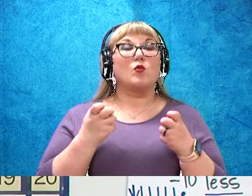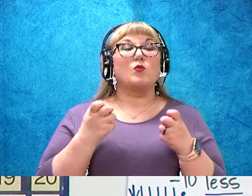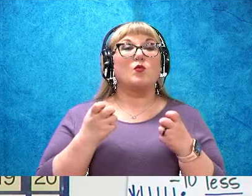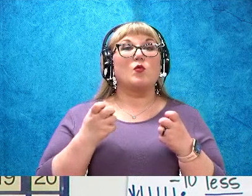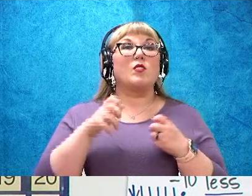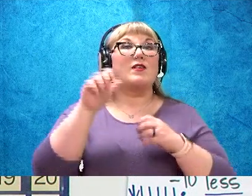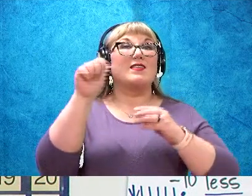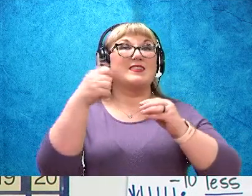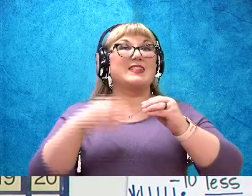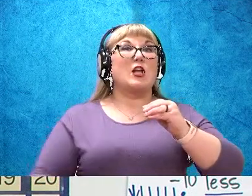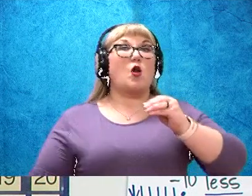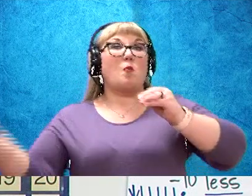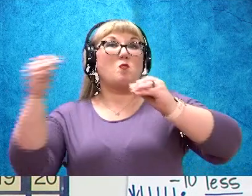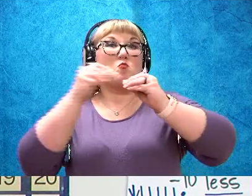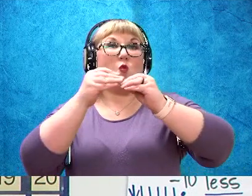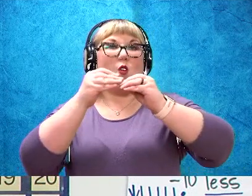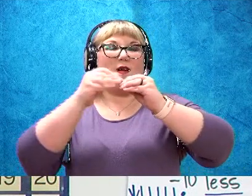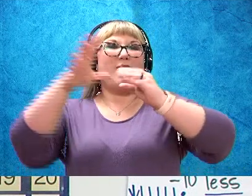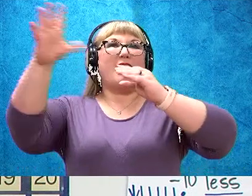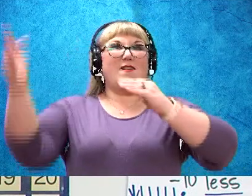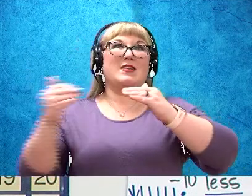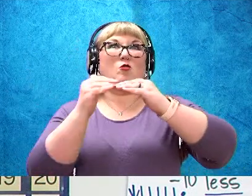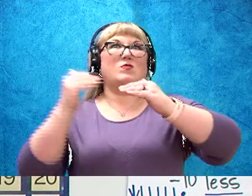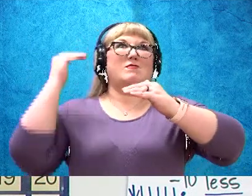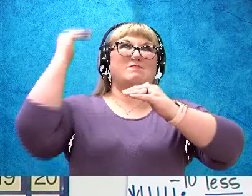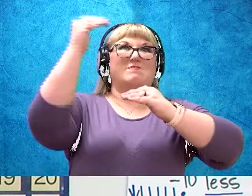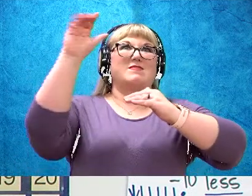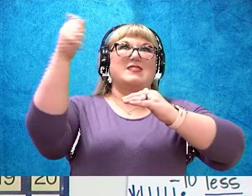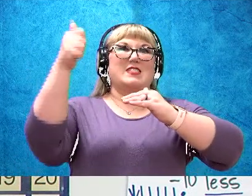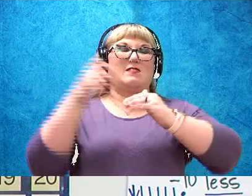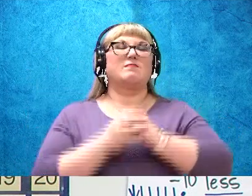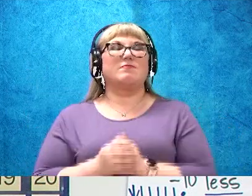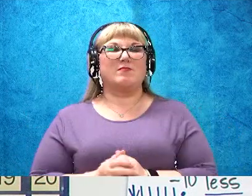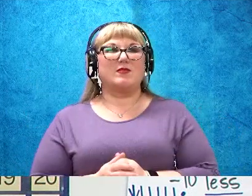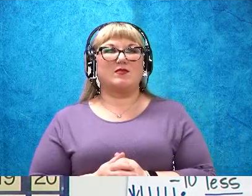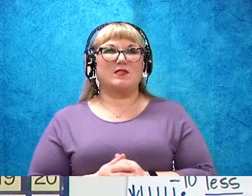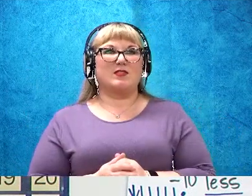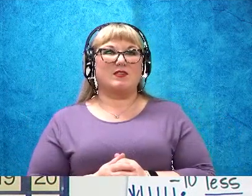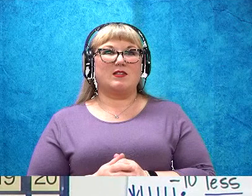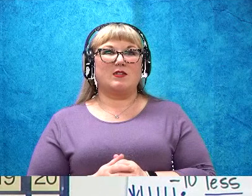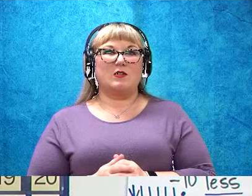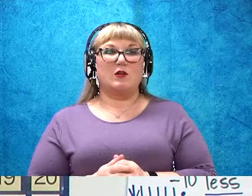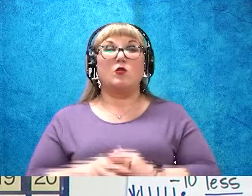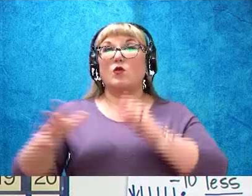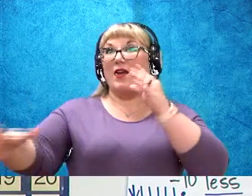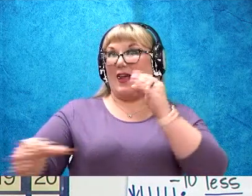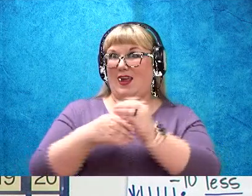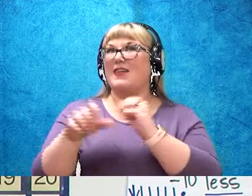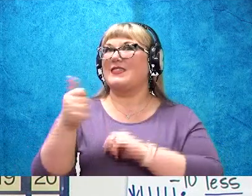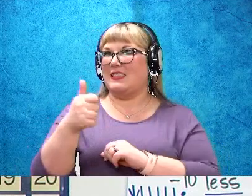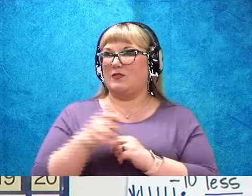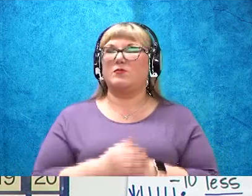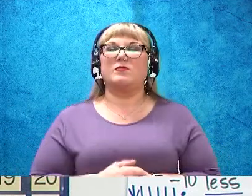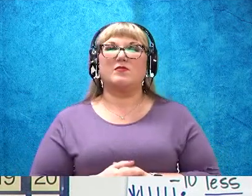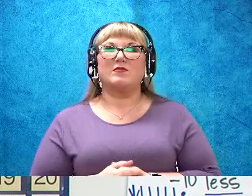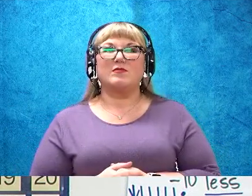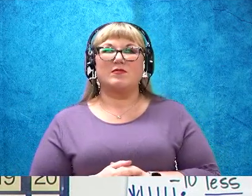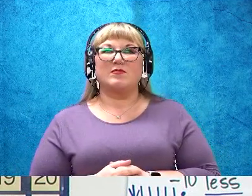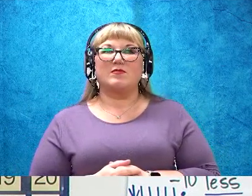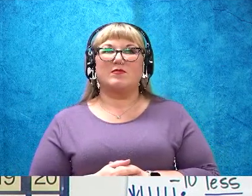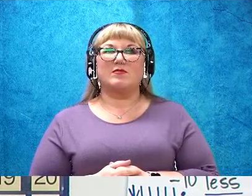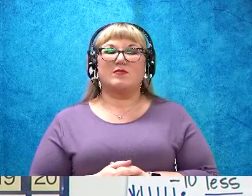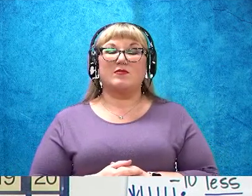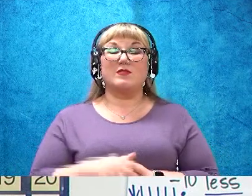10 more. So we're going to add 10 to 52. 10